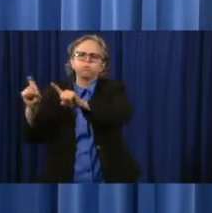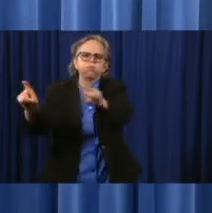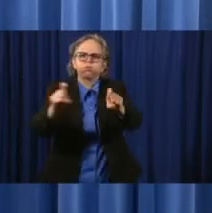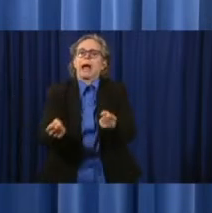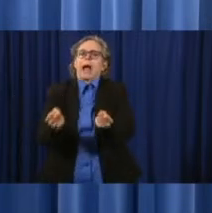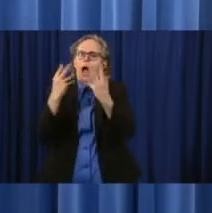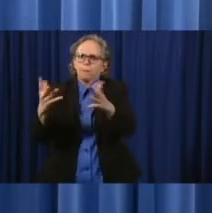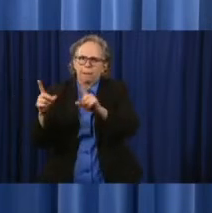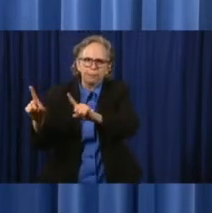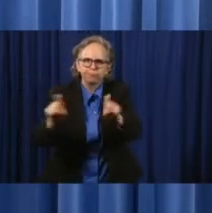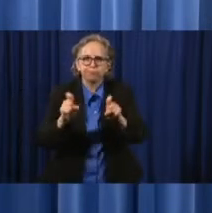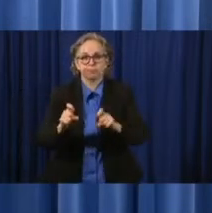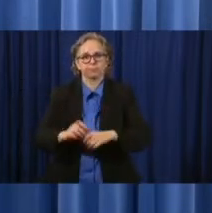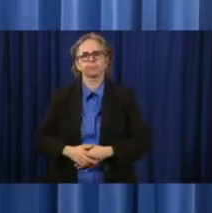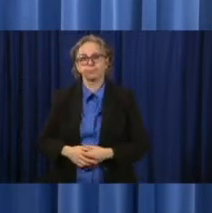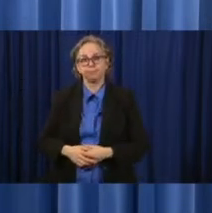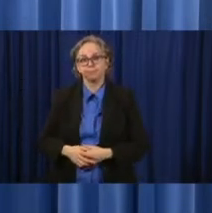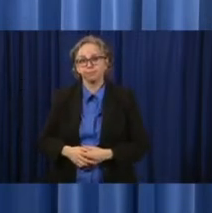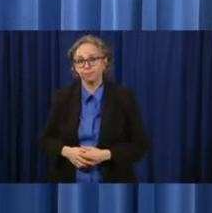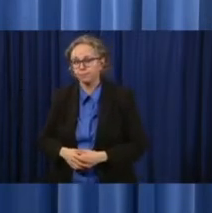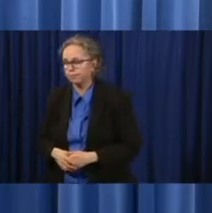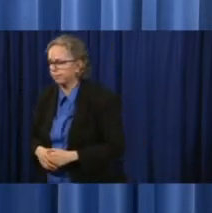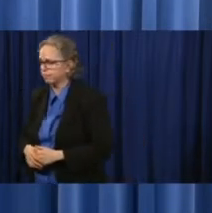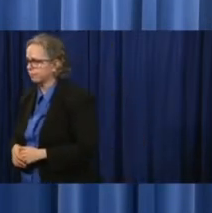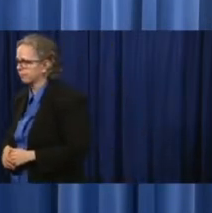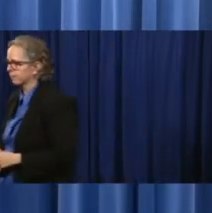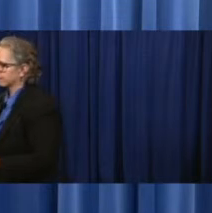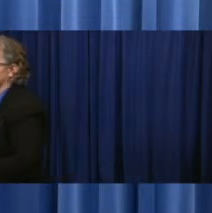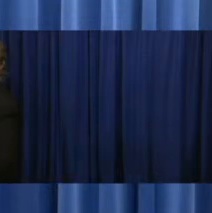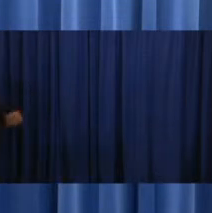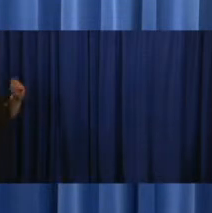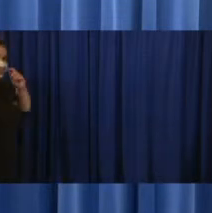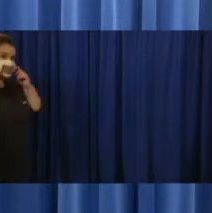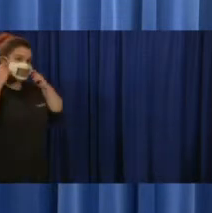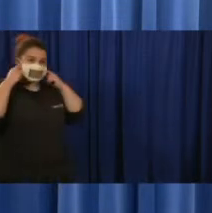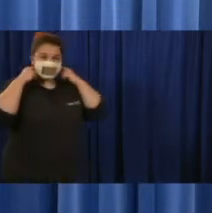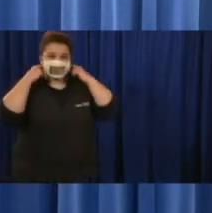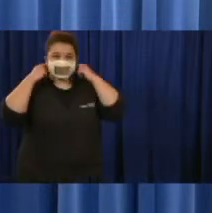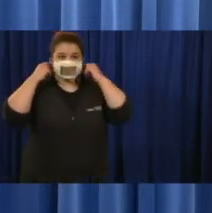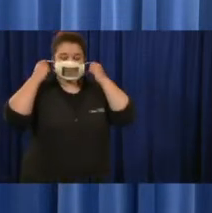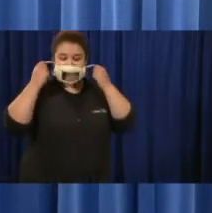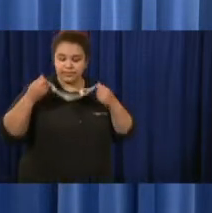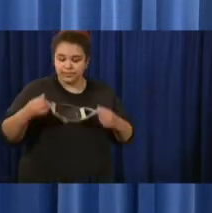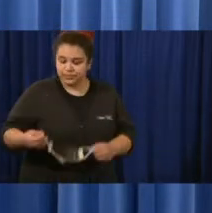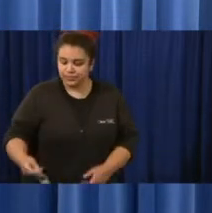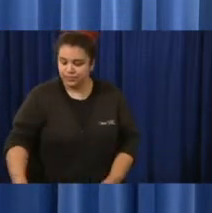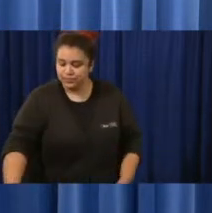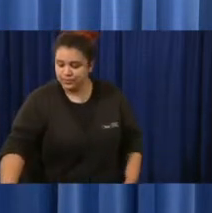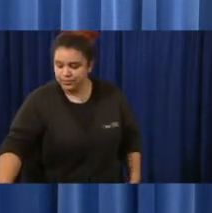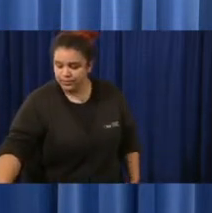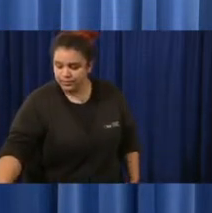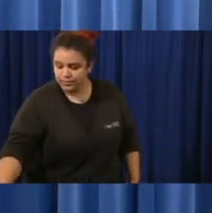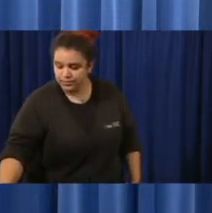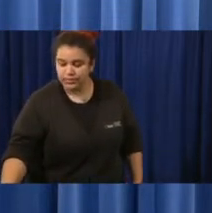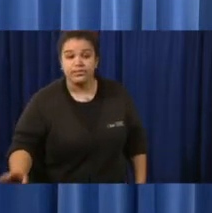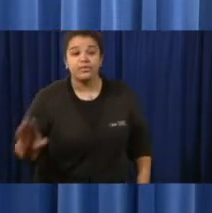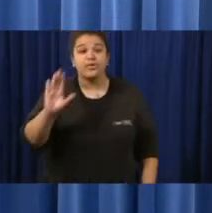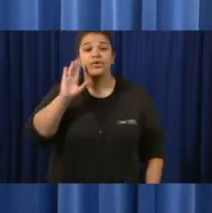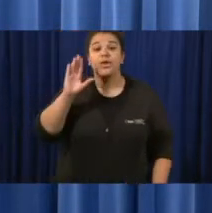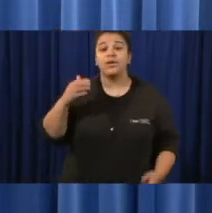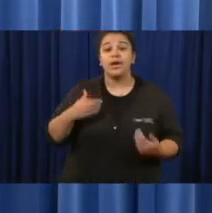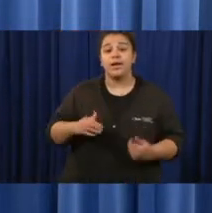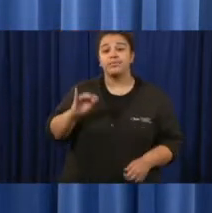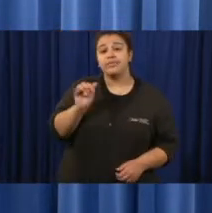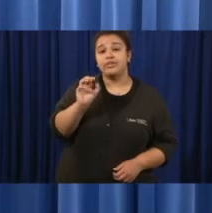Thank you. Jim Oddie from WHIO TV. Thank you, Governor.